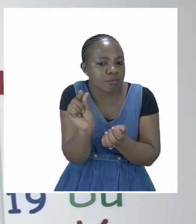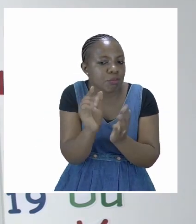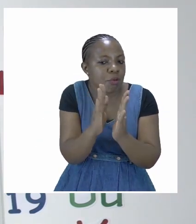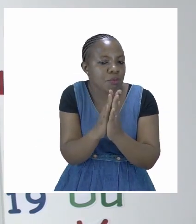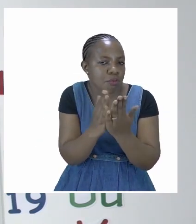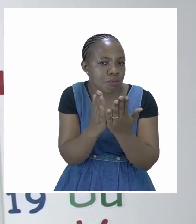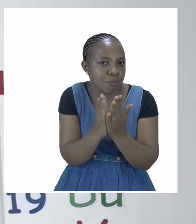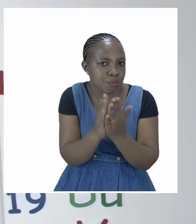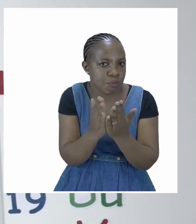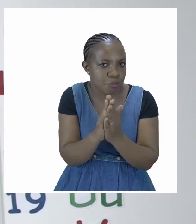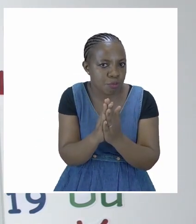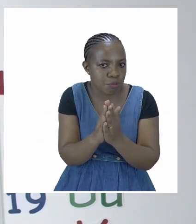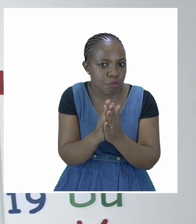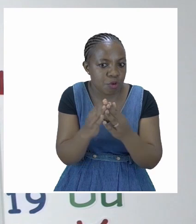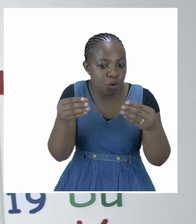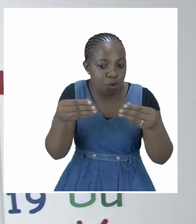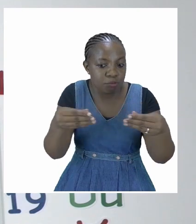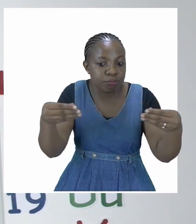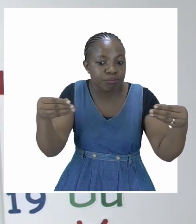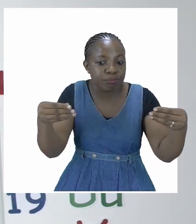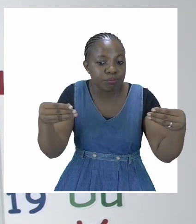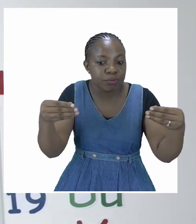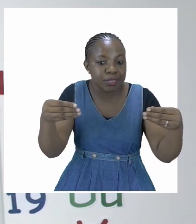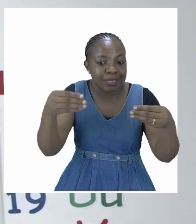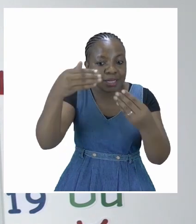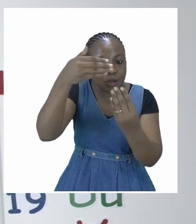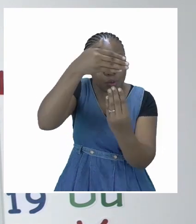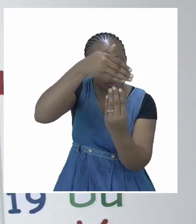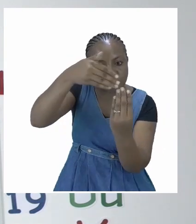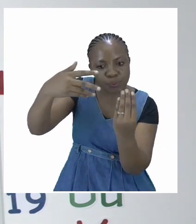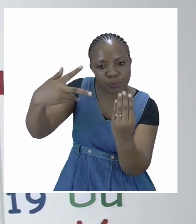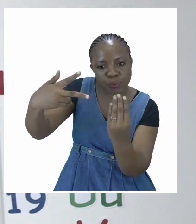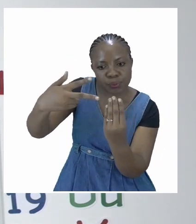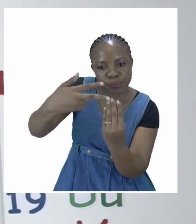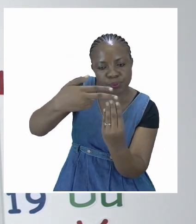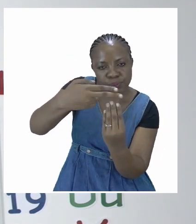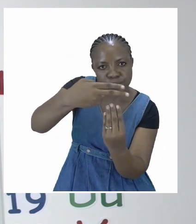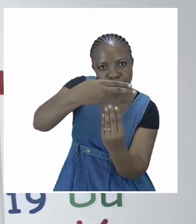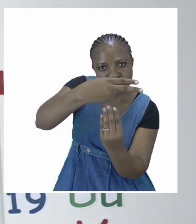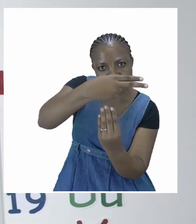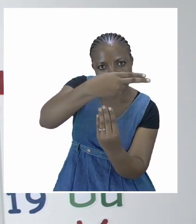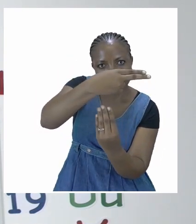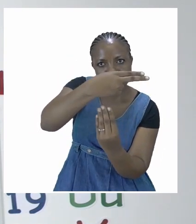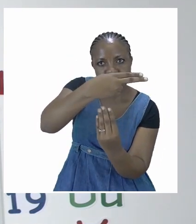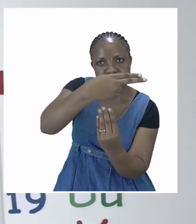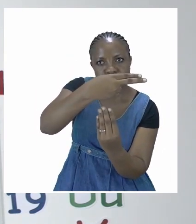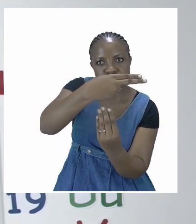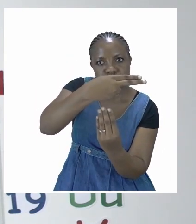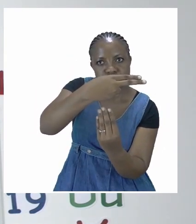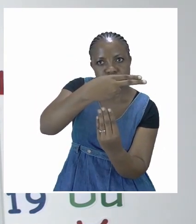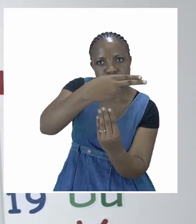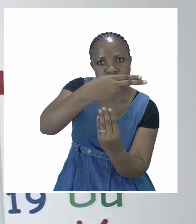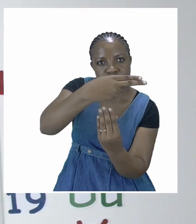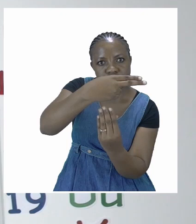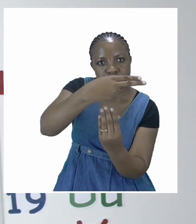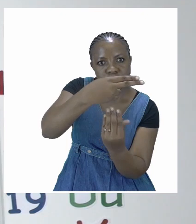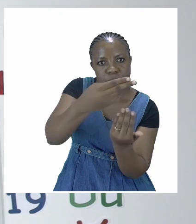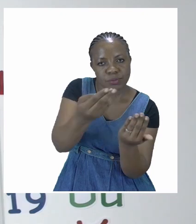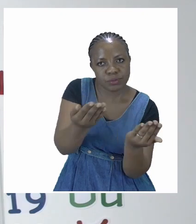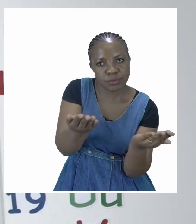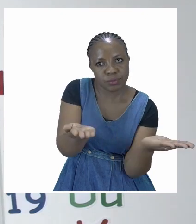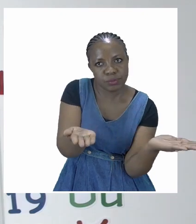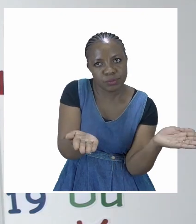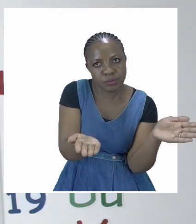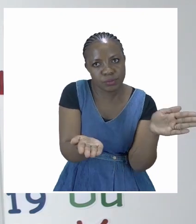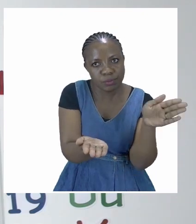booklet. Please cut the top of the lesson booklet with a pair of scissors and fold